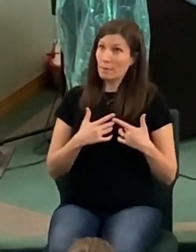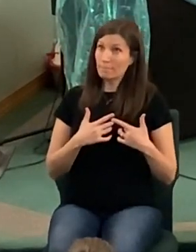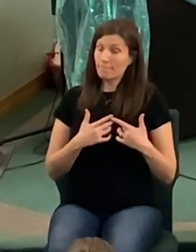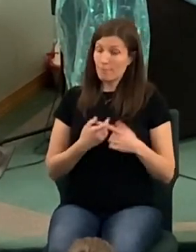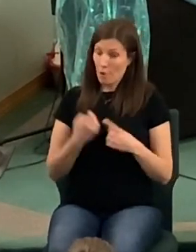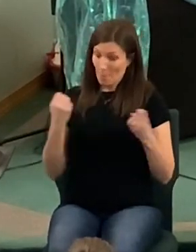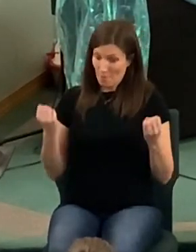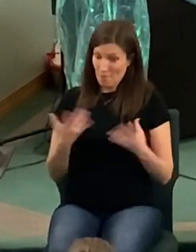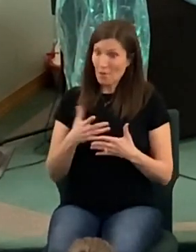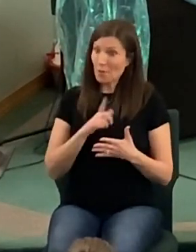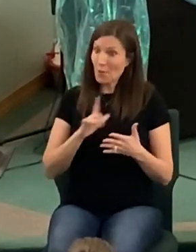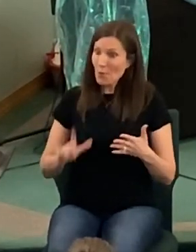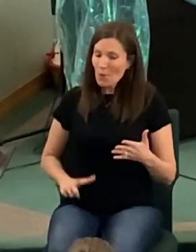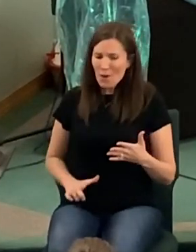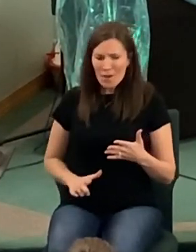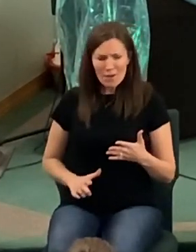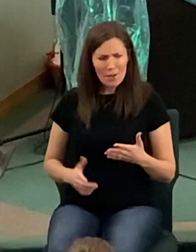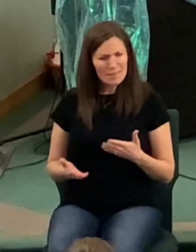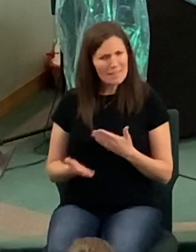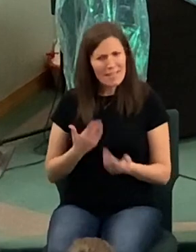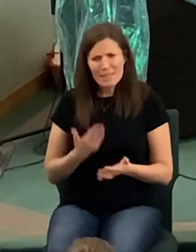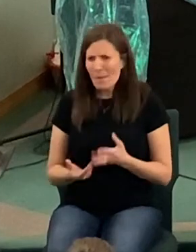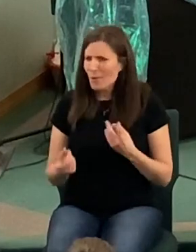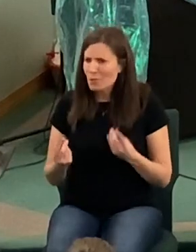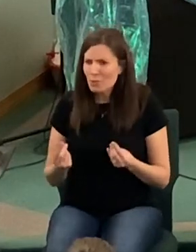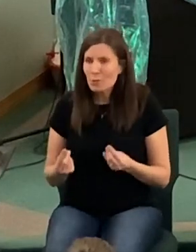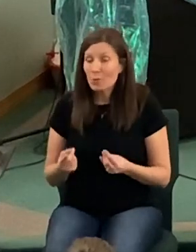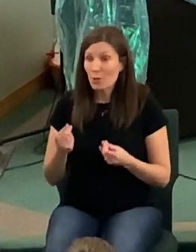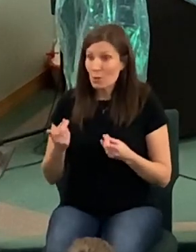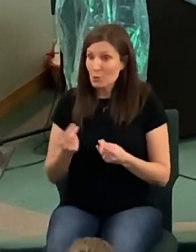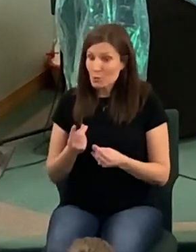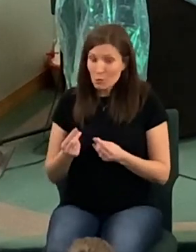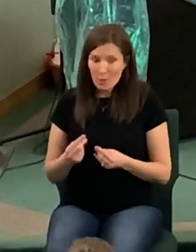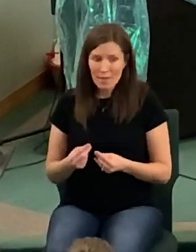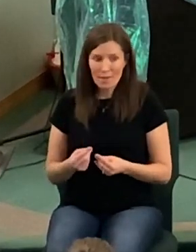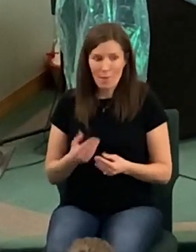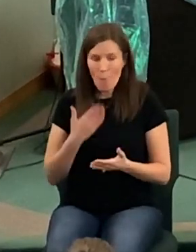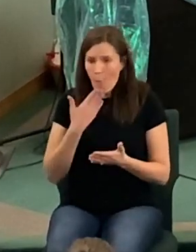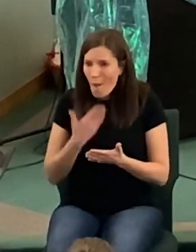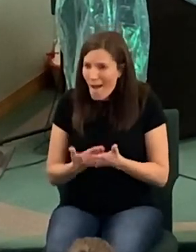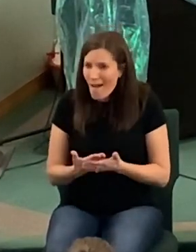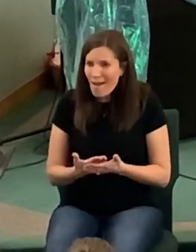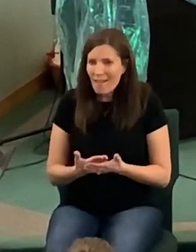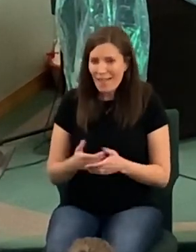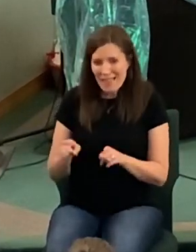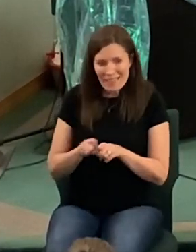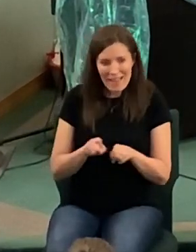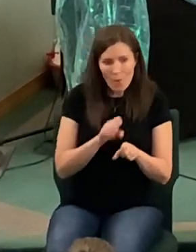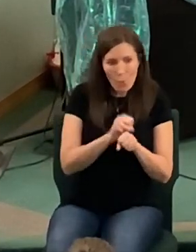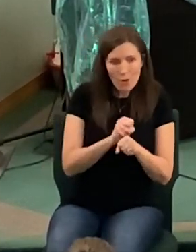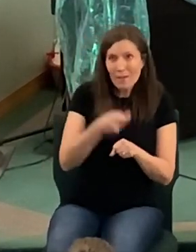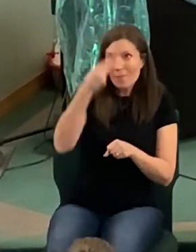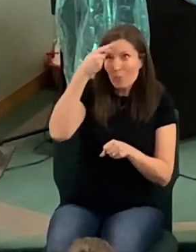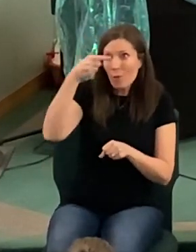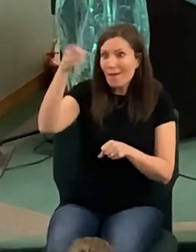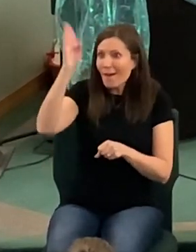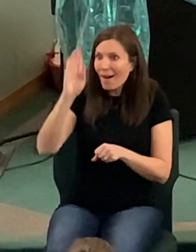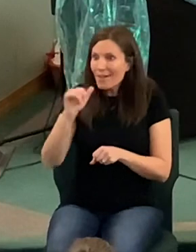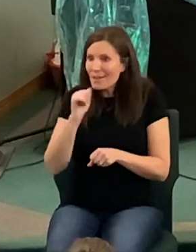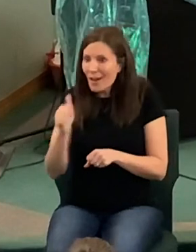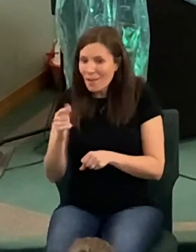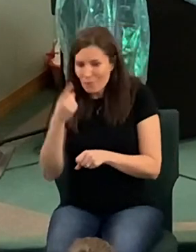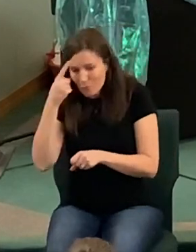do your work heartily, as for the Lord, rather than for men."